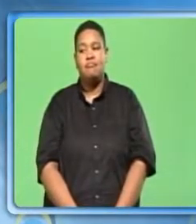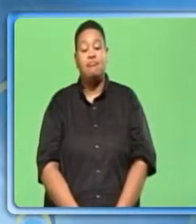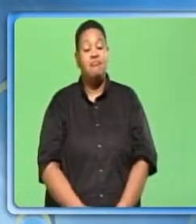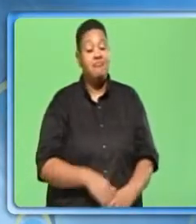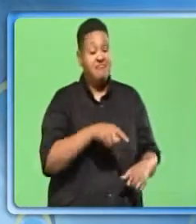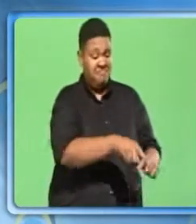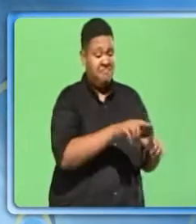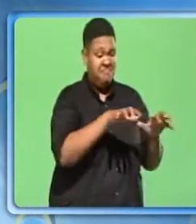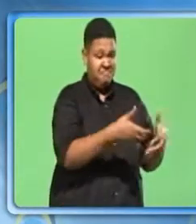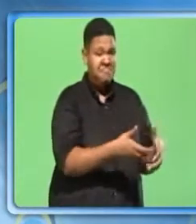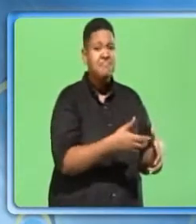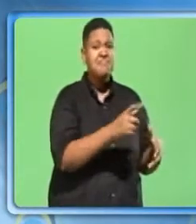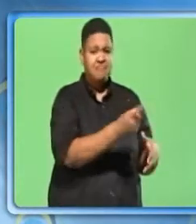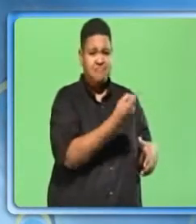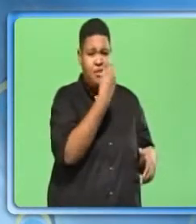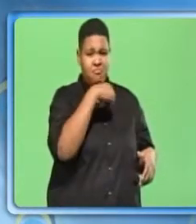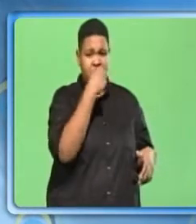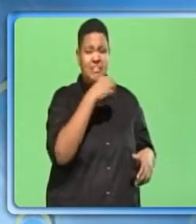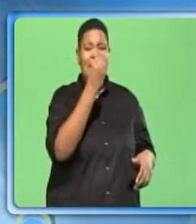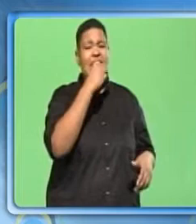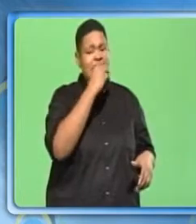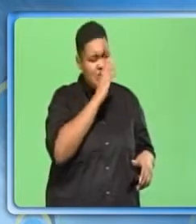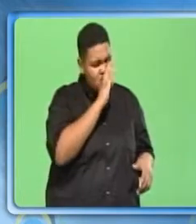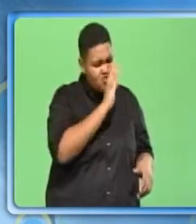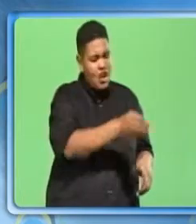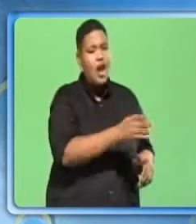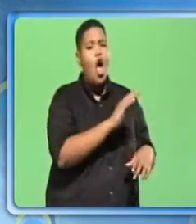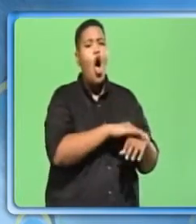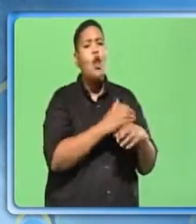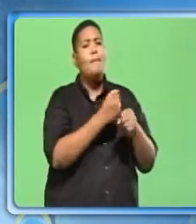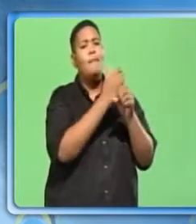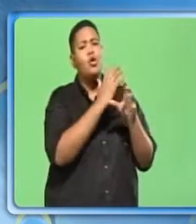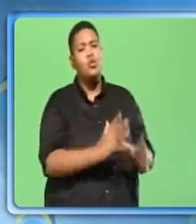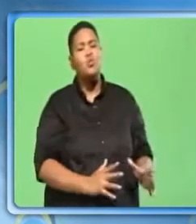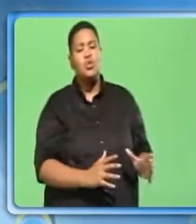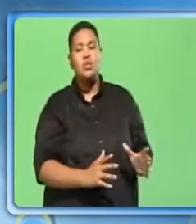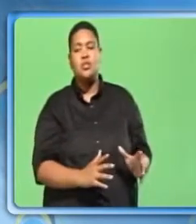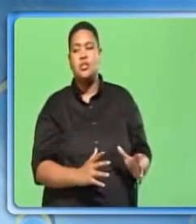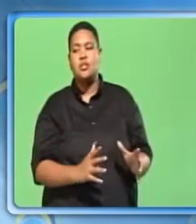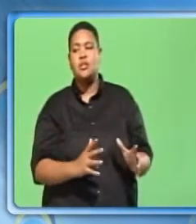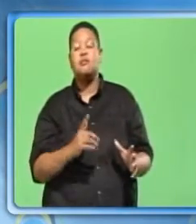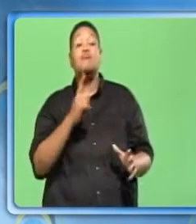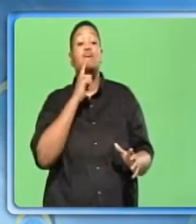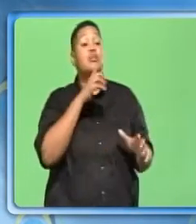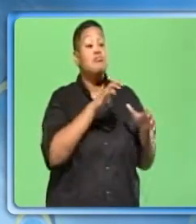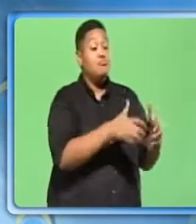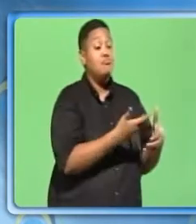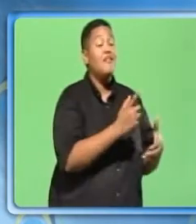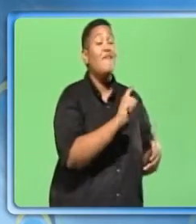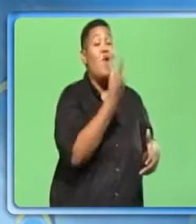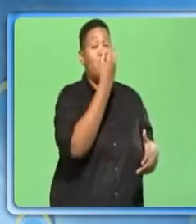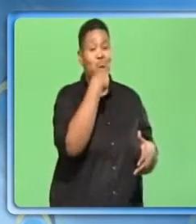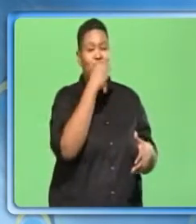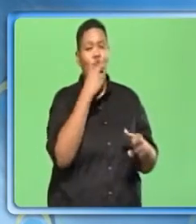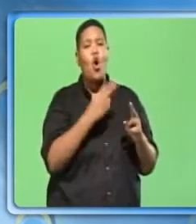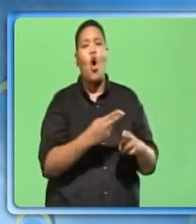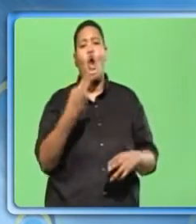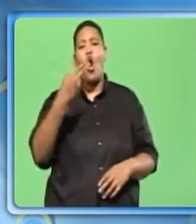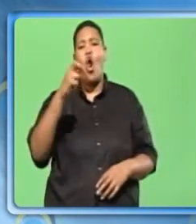Primary consumers are organisms that feed directly on the producers. Primary consumers are